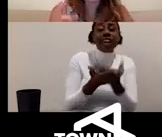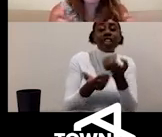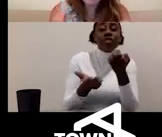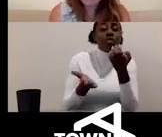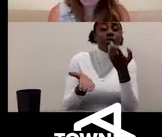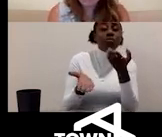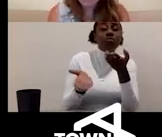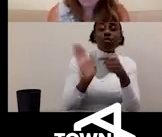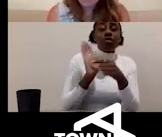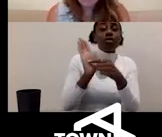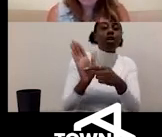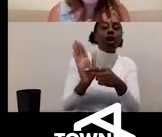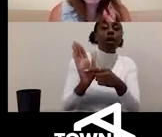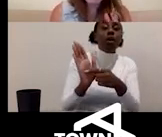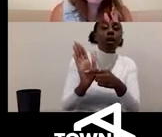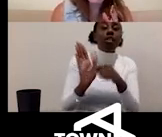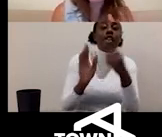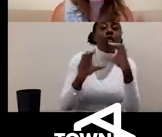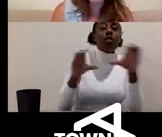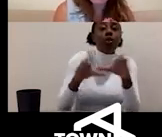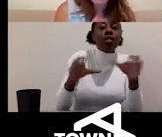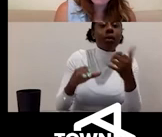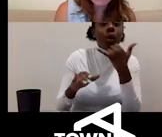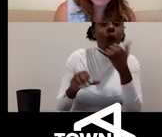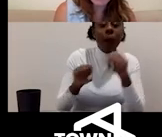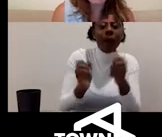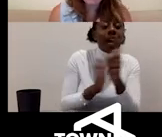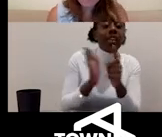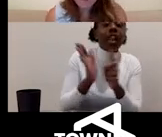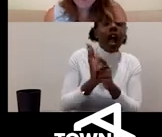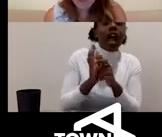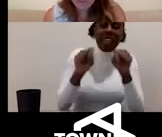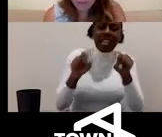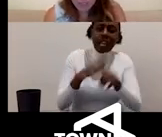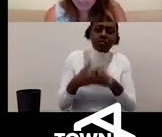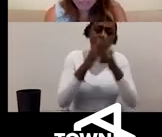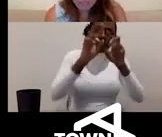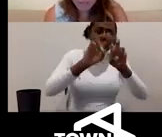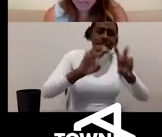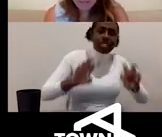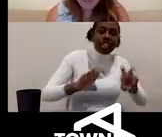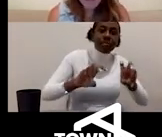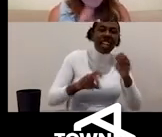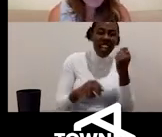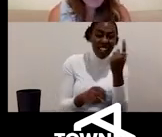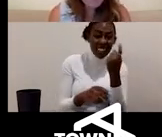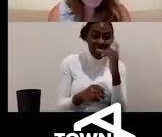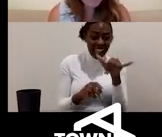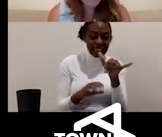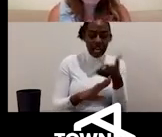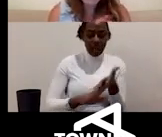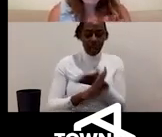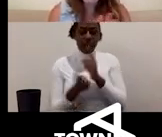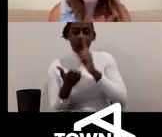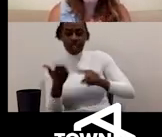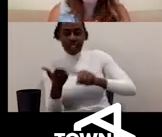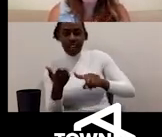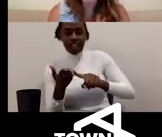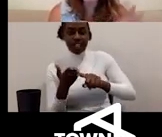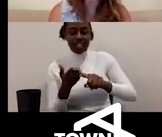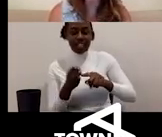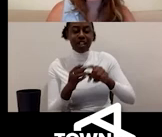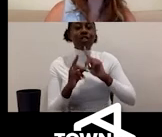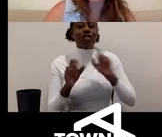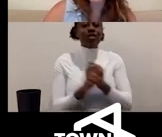open an assessment. So an assessment is like a pre-investigation to the investigation. But the assessment can only last for so